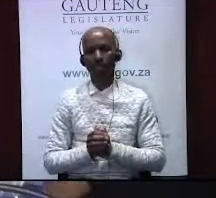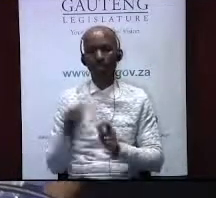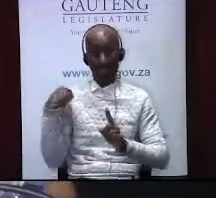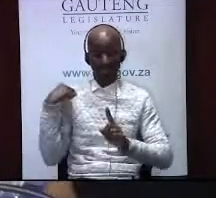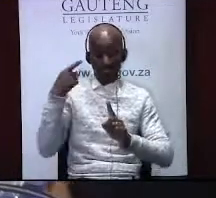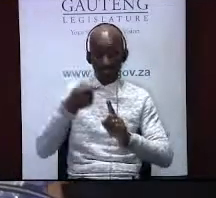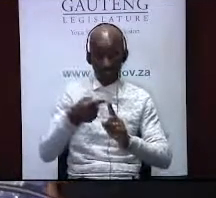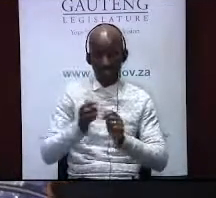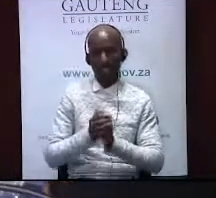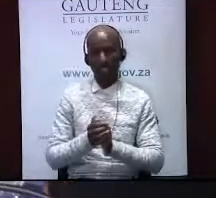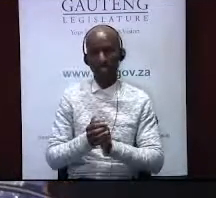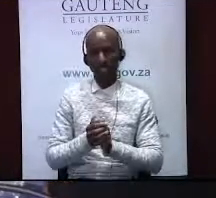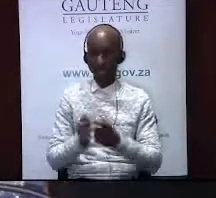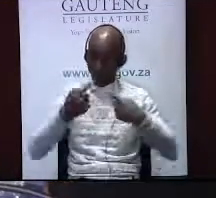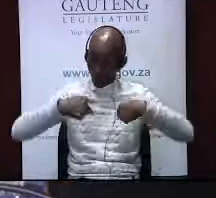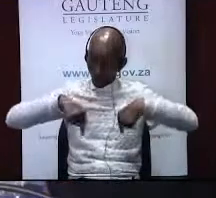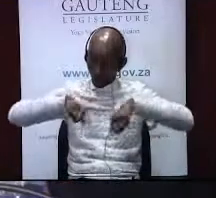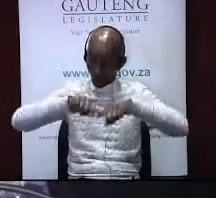extent, yahori. I